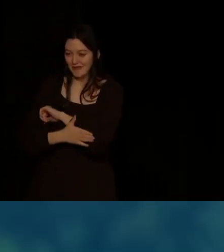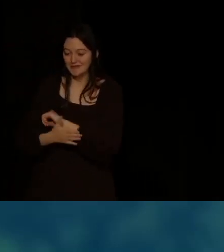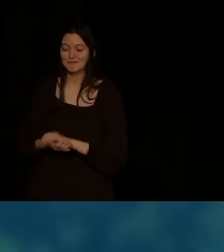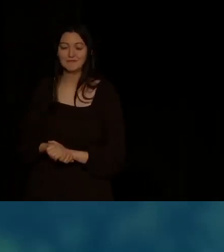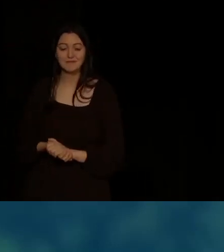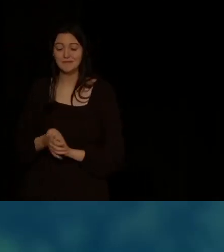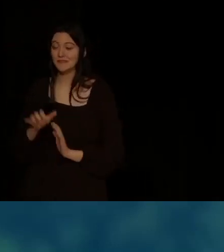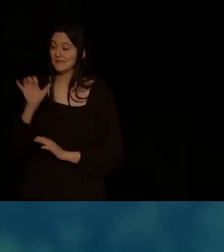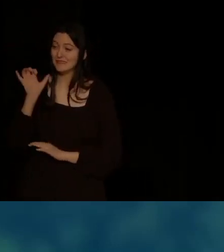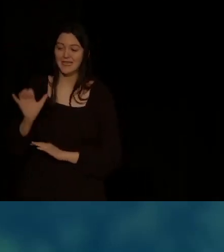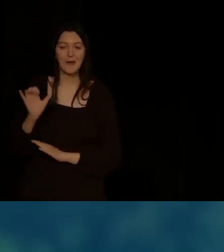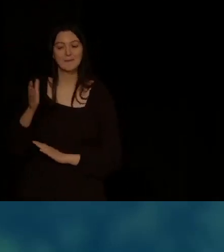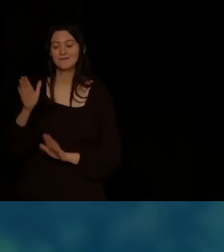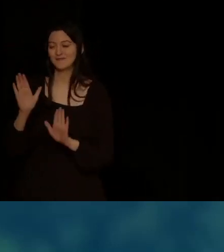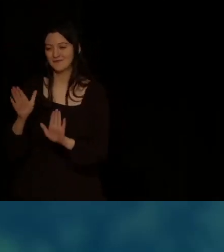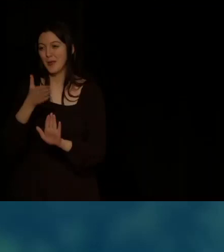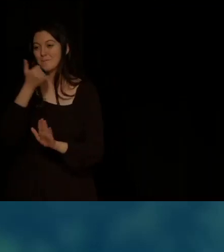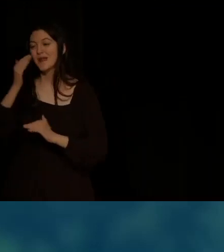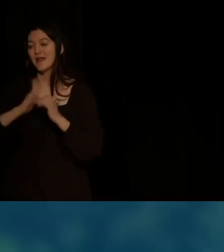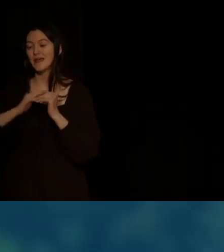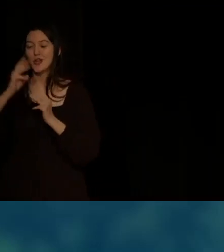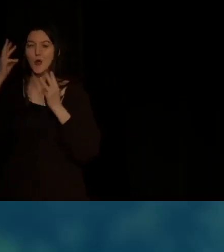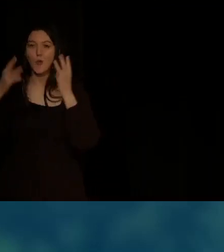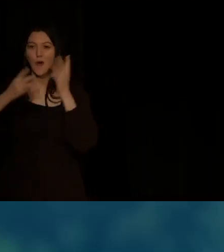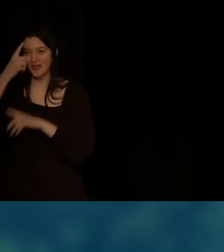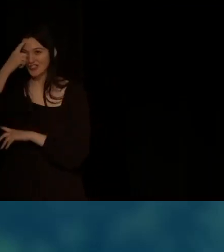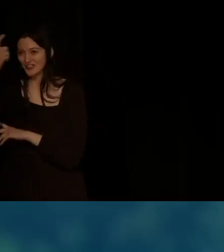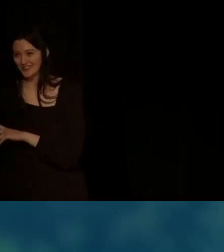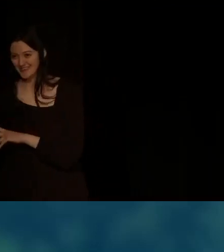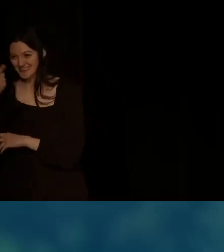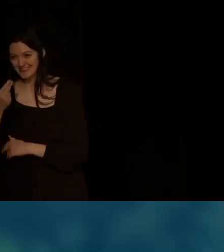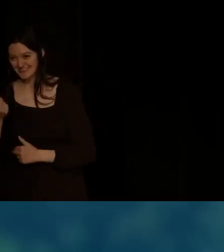That would be better than our wildest dreams.